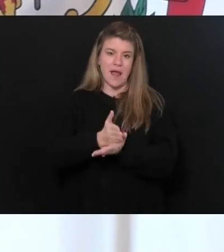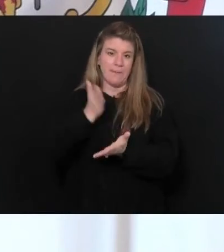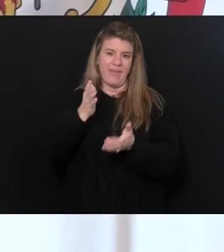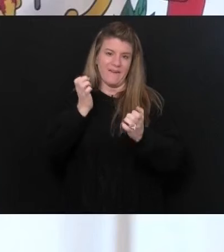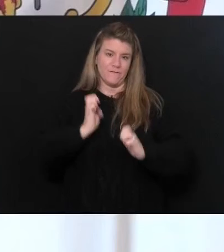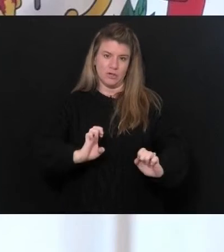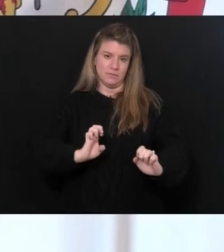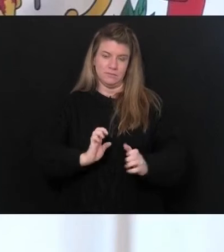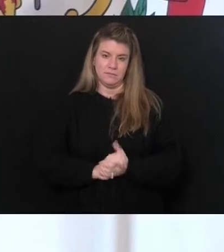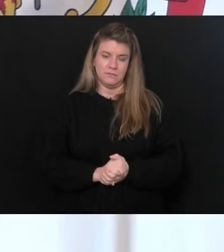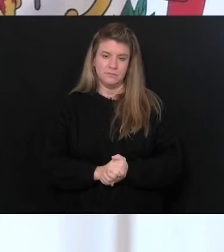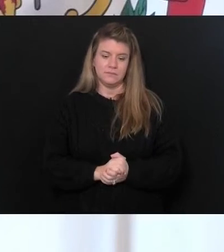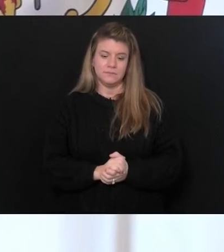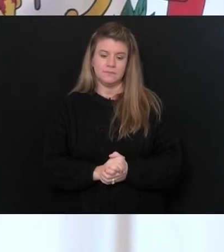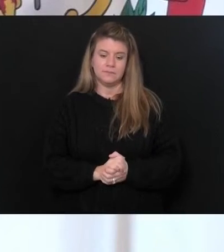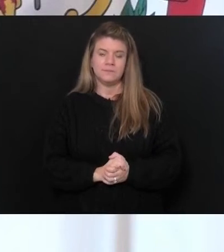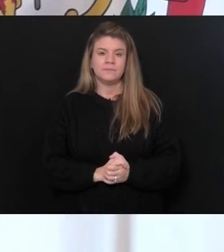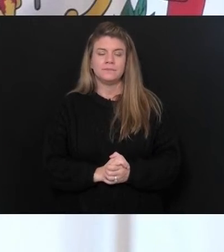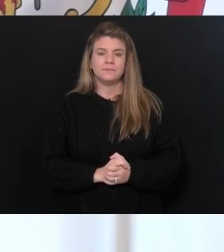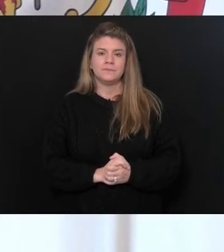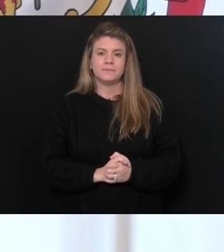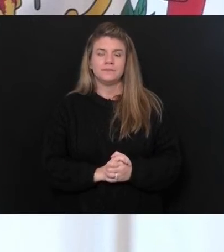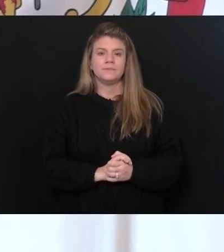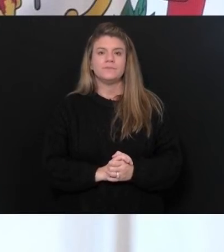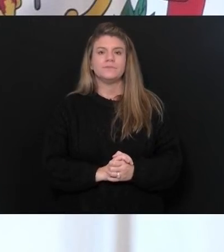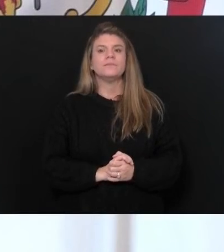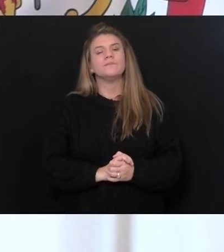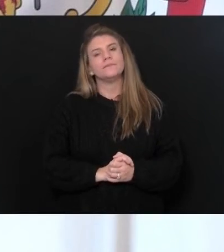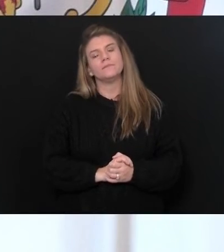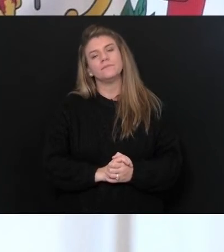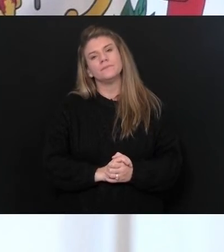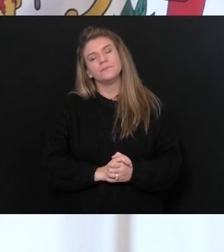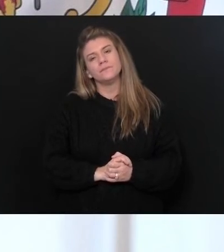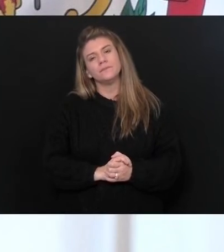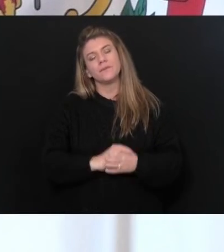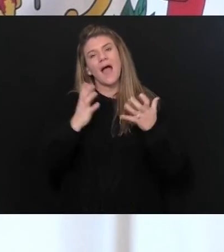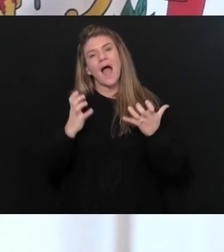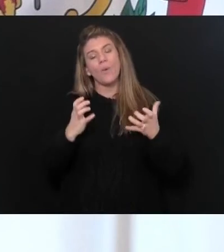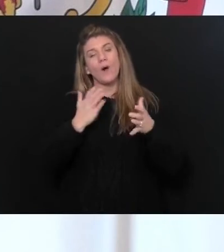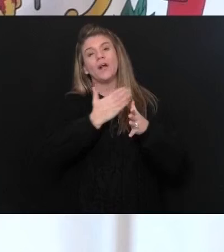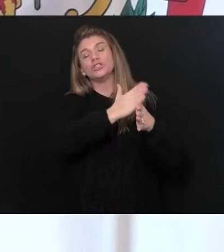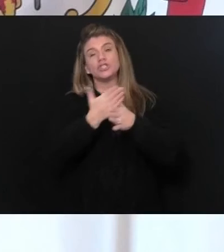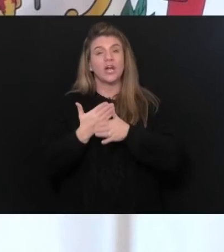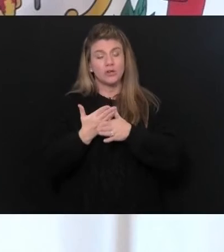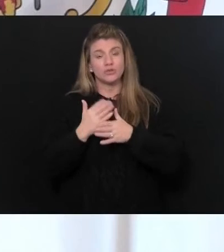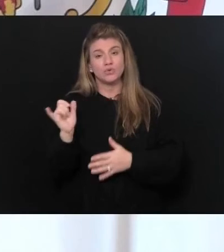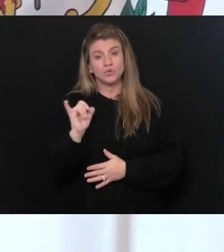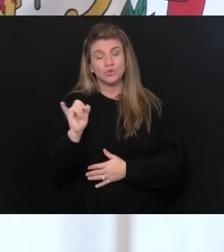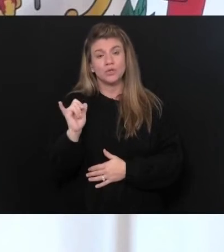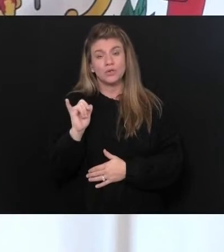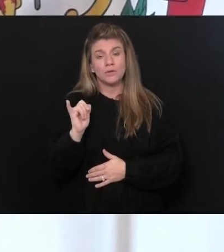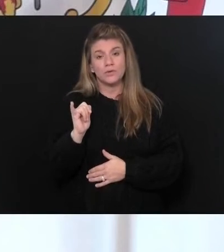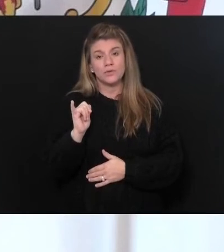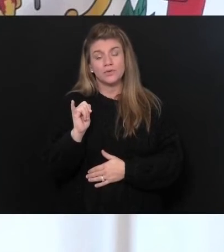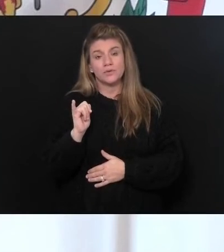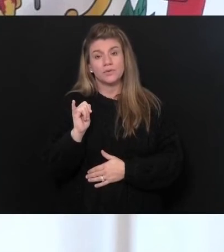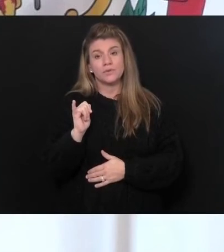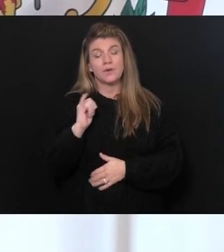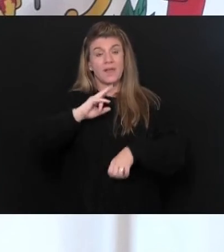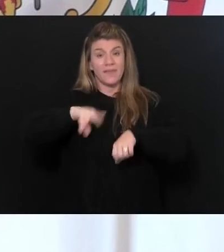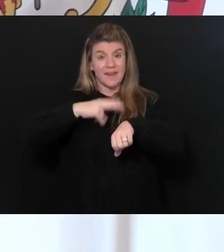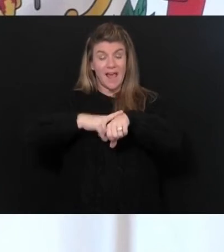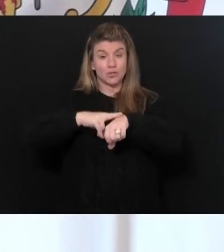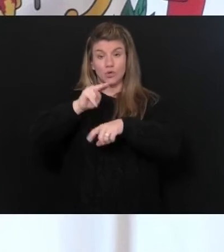way. Now, one other thing I'd like to just share with you, just this, is the